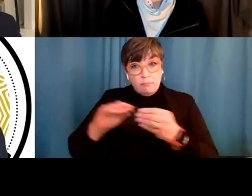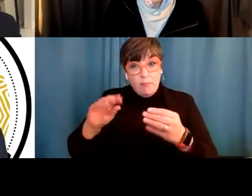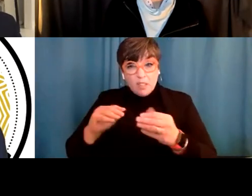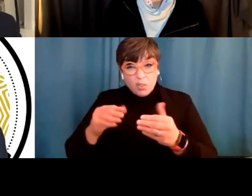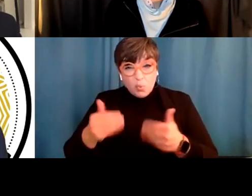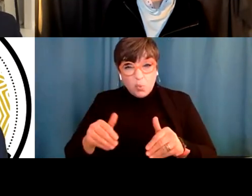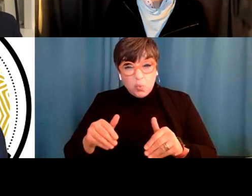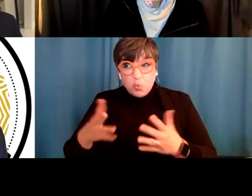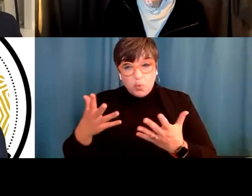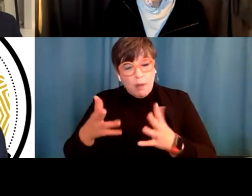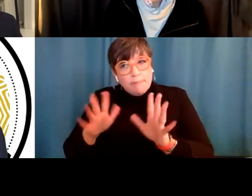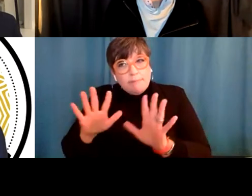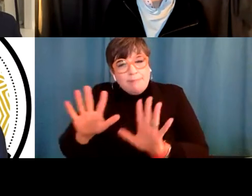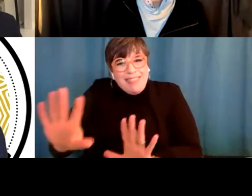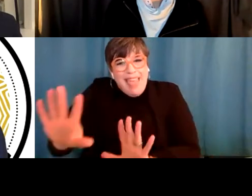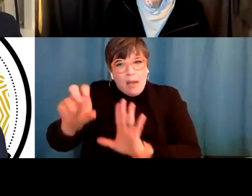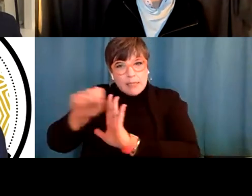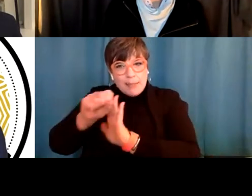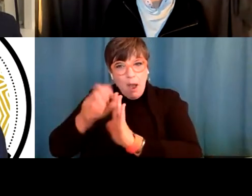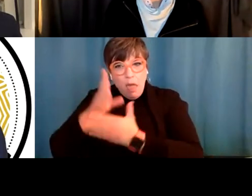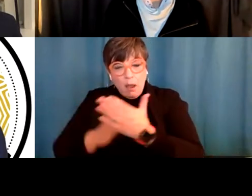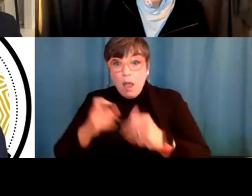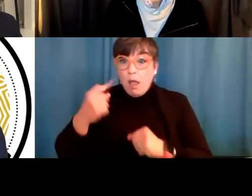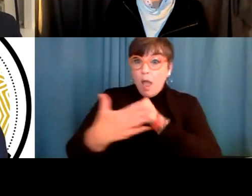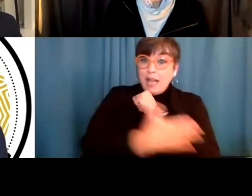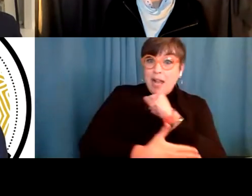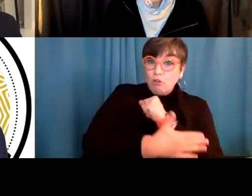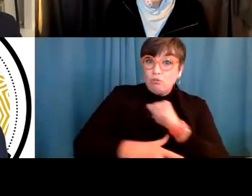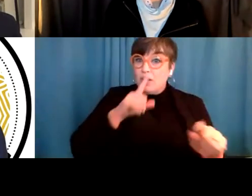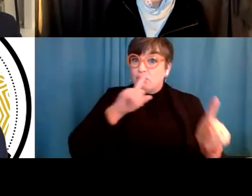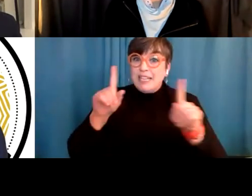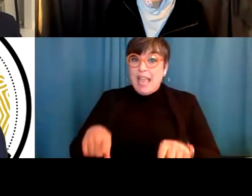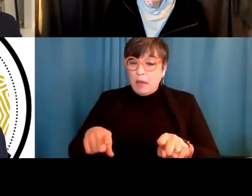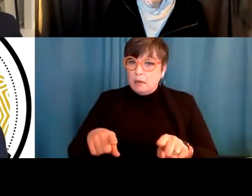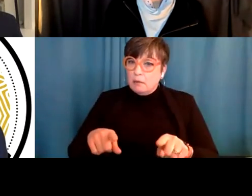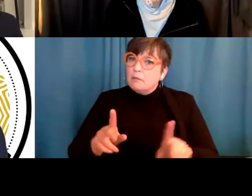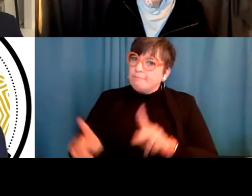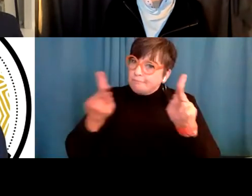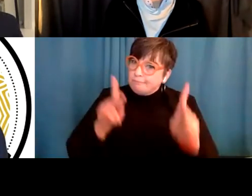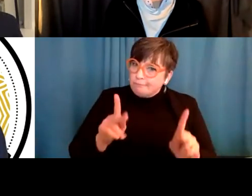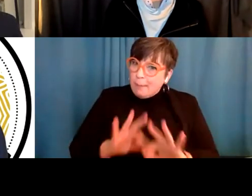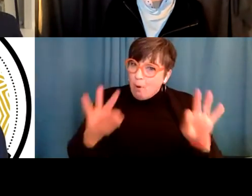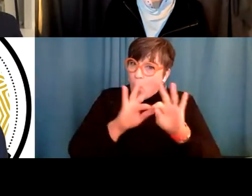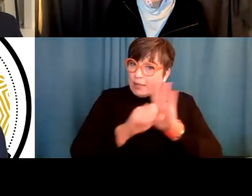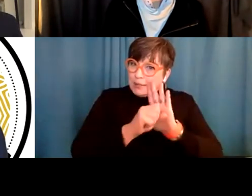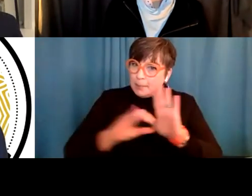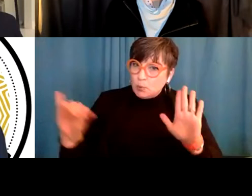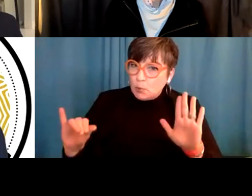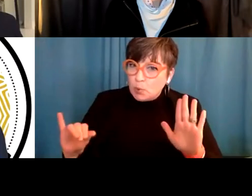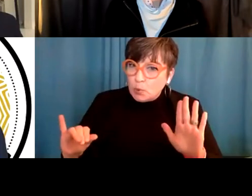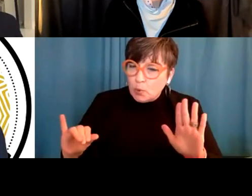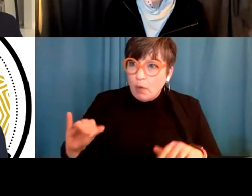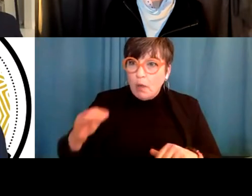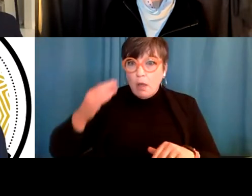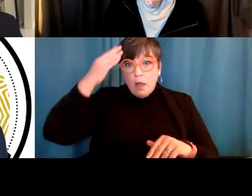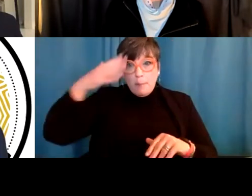mainly symbolic. And then the country's reaction to that is also important, because they did not